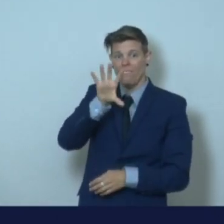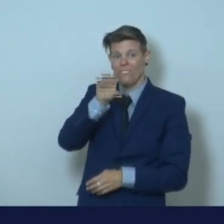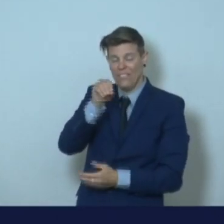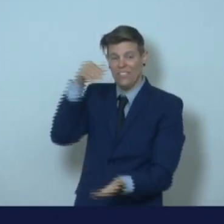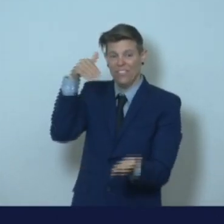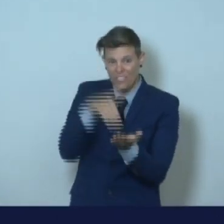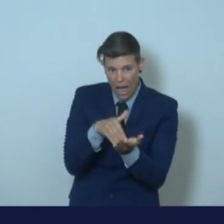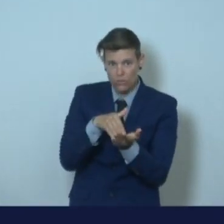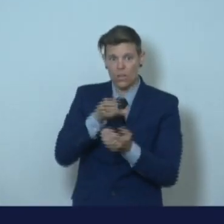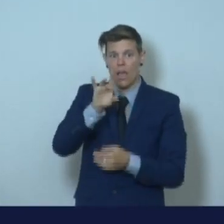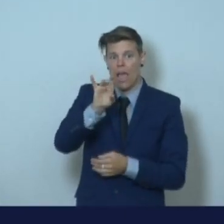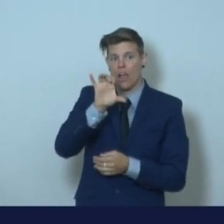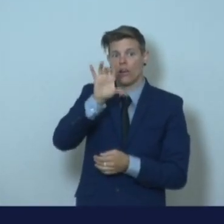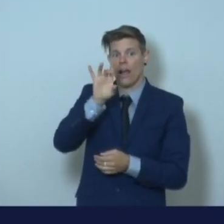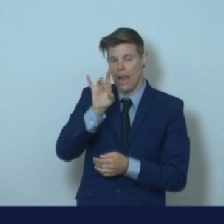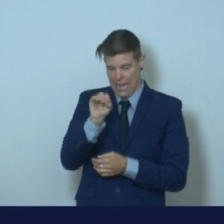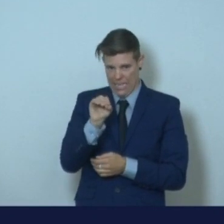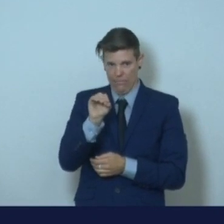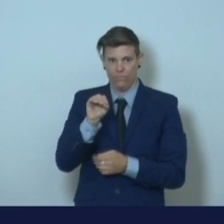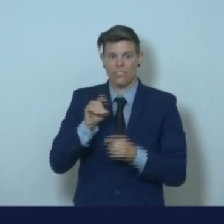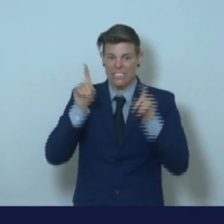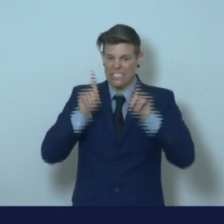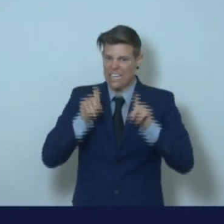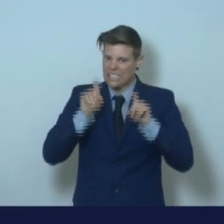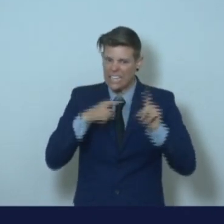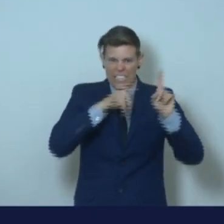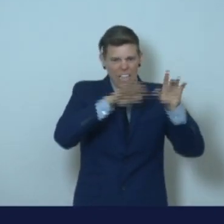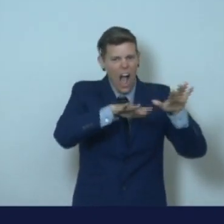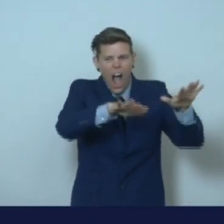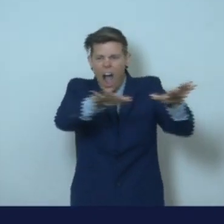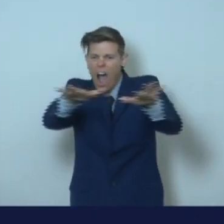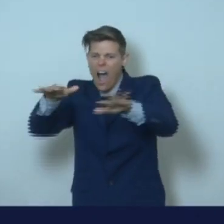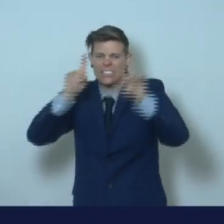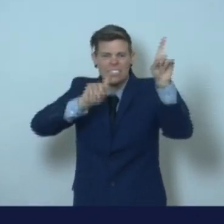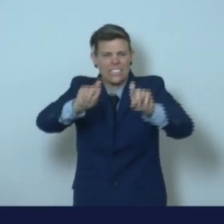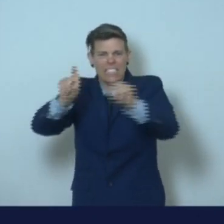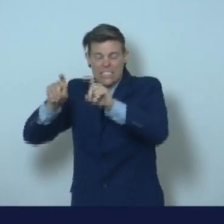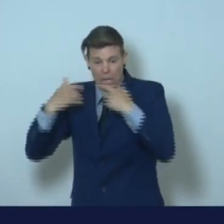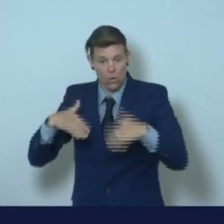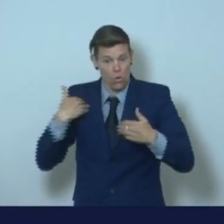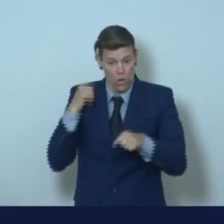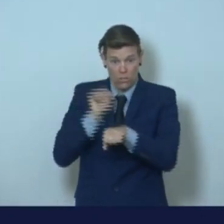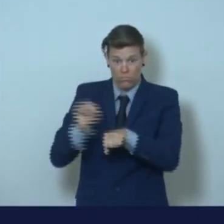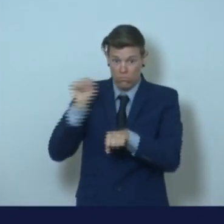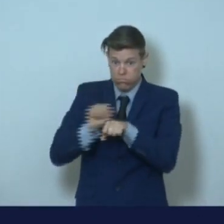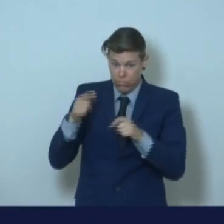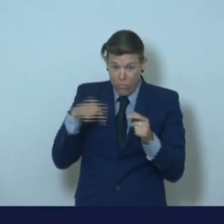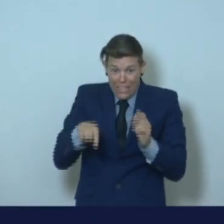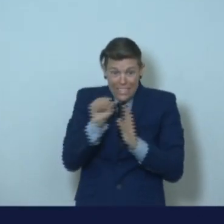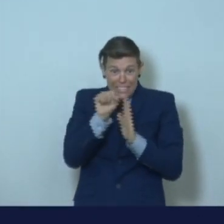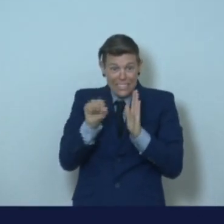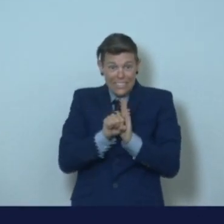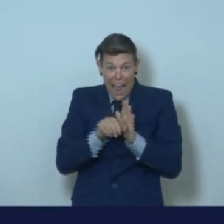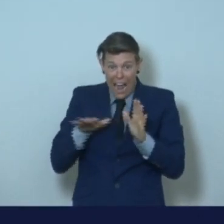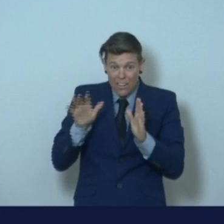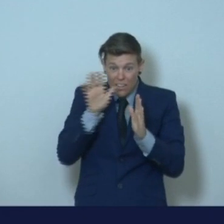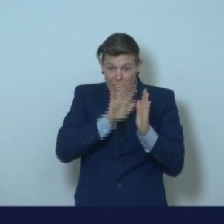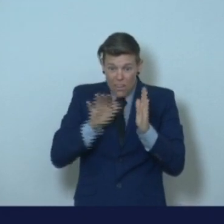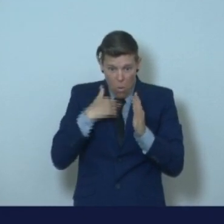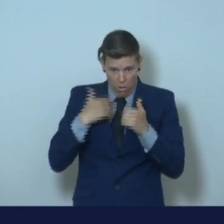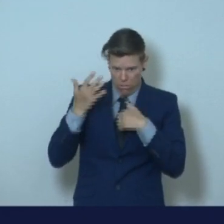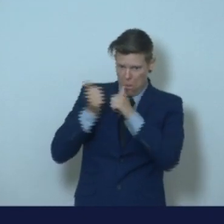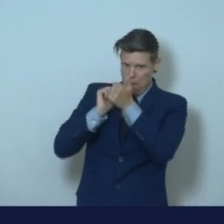250,880 tests. It is an incredible effort for a state this size with the competition for both staff